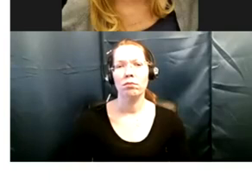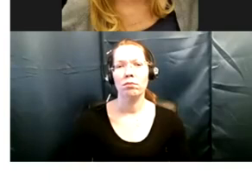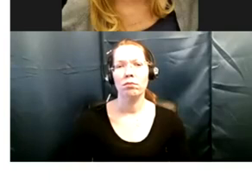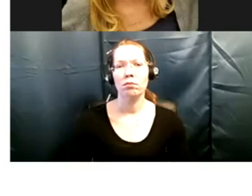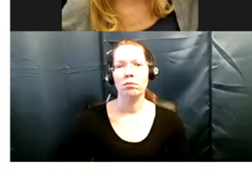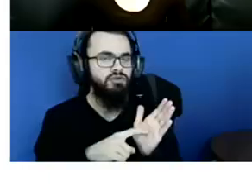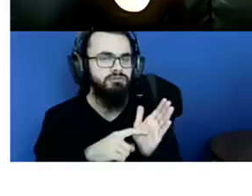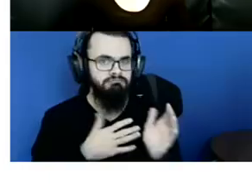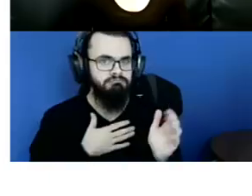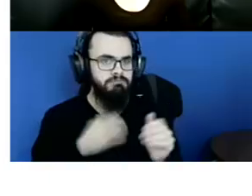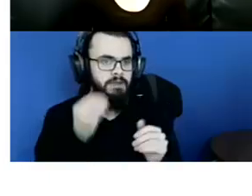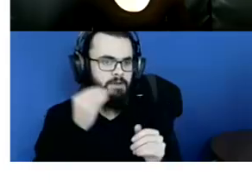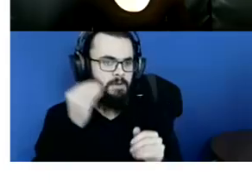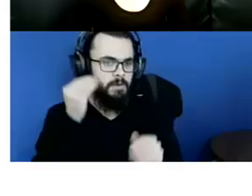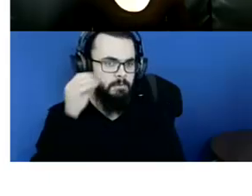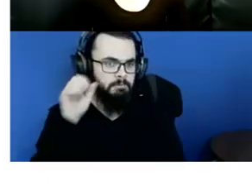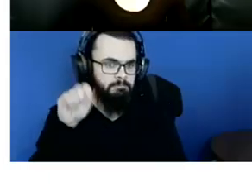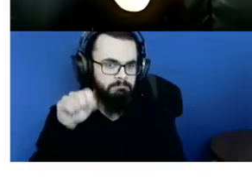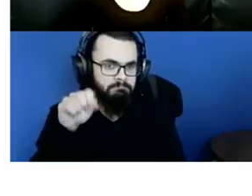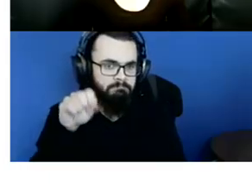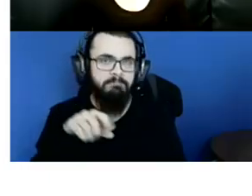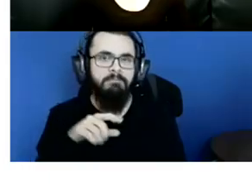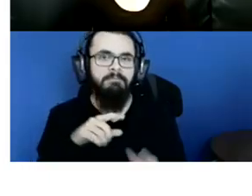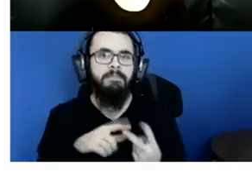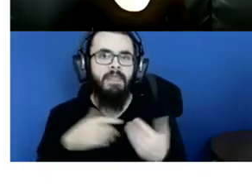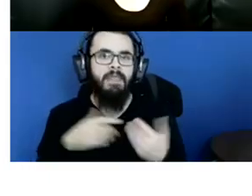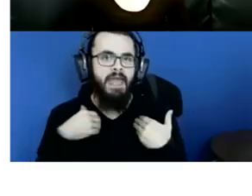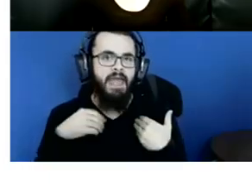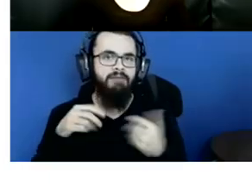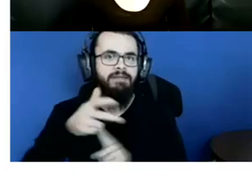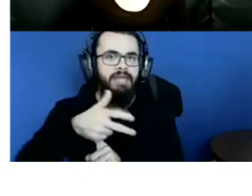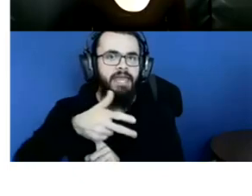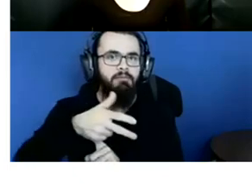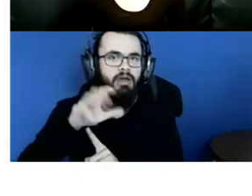and a camera,